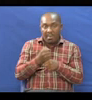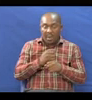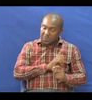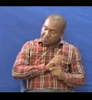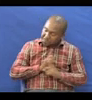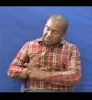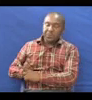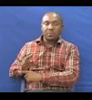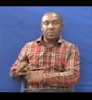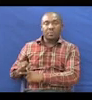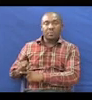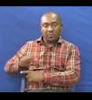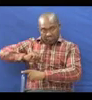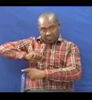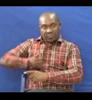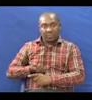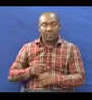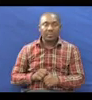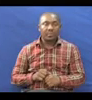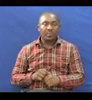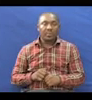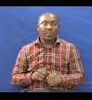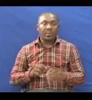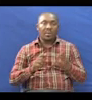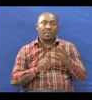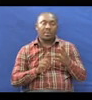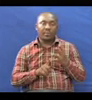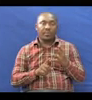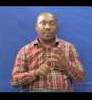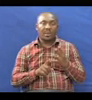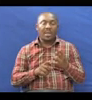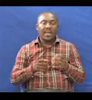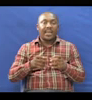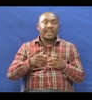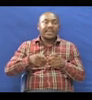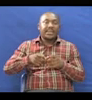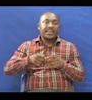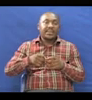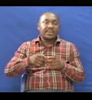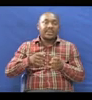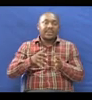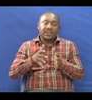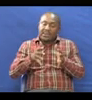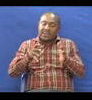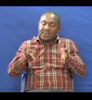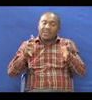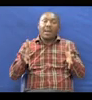is there was surplus, there was excess, surplus in